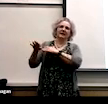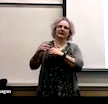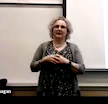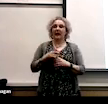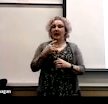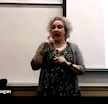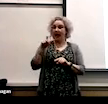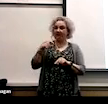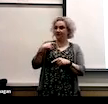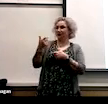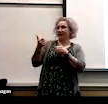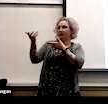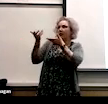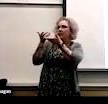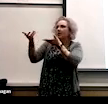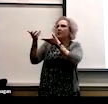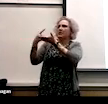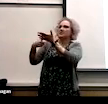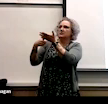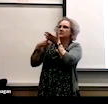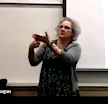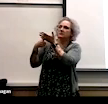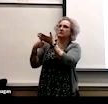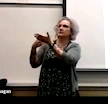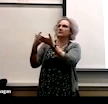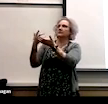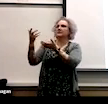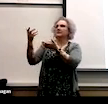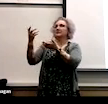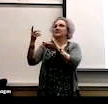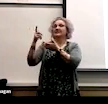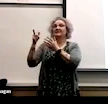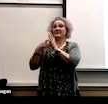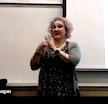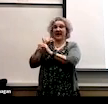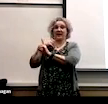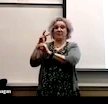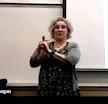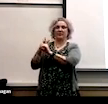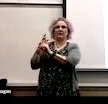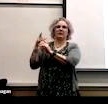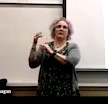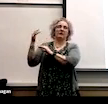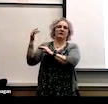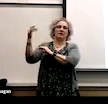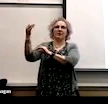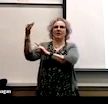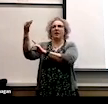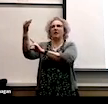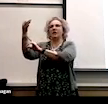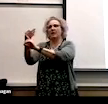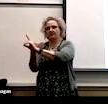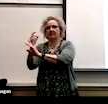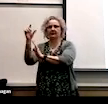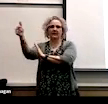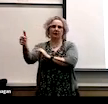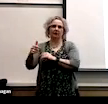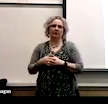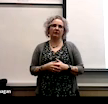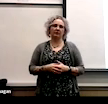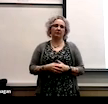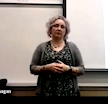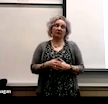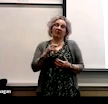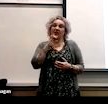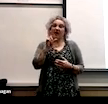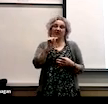months. Unless I send them to the emerge, right? Which obviously I try very hard not to do. So the anesthesia part is a